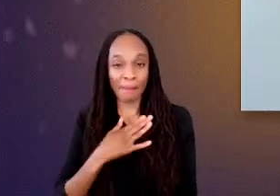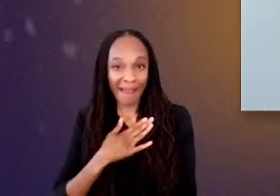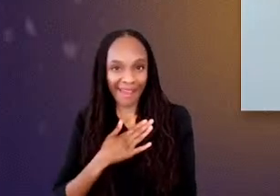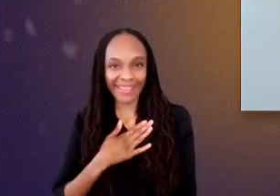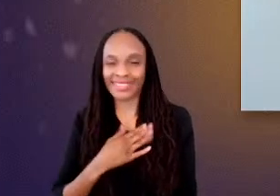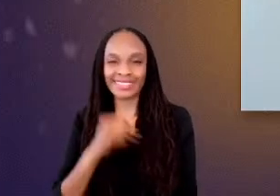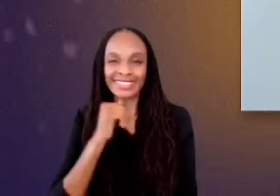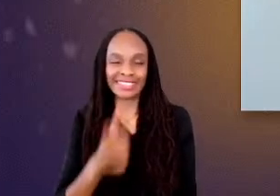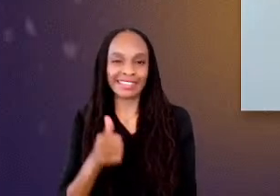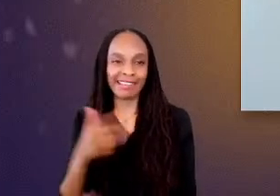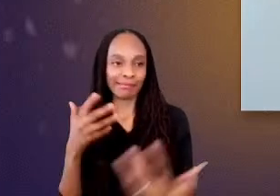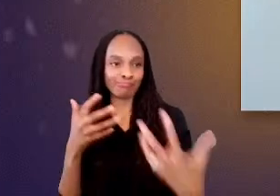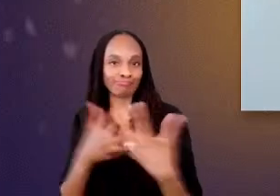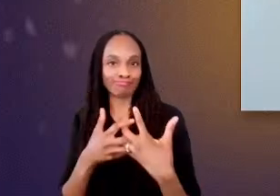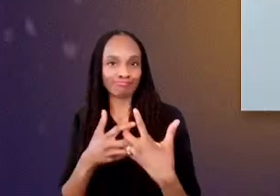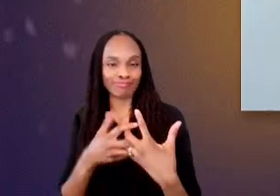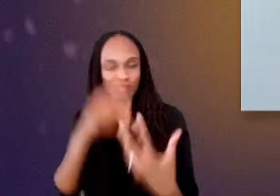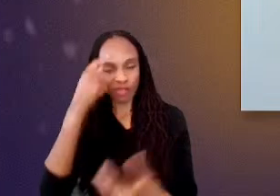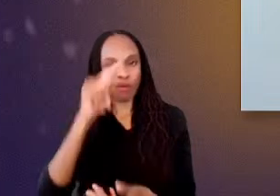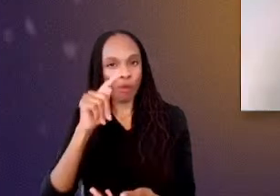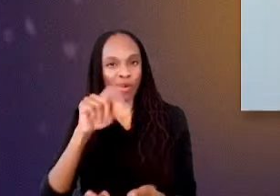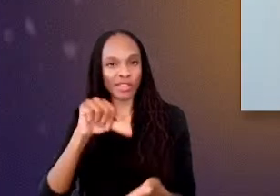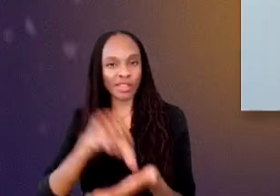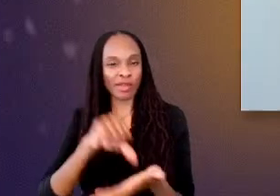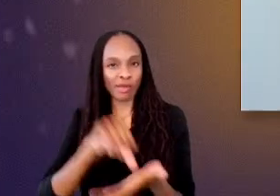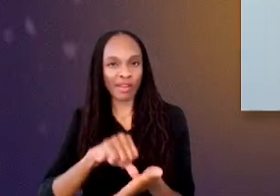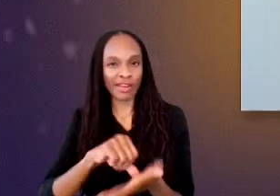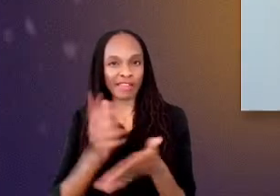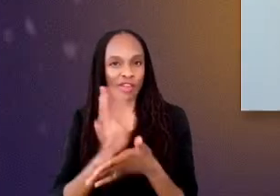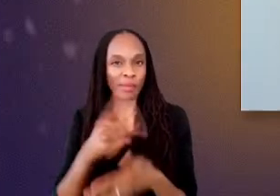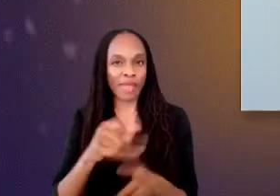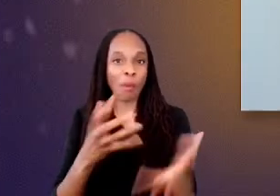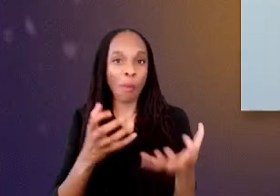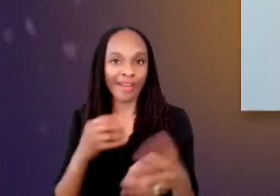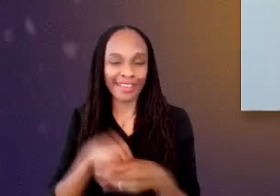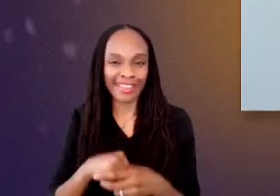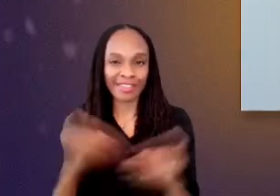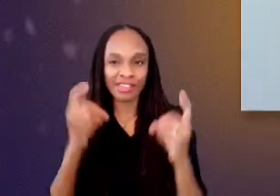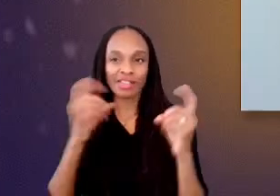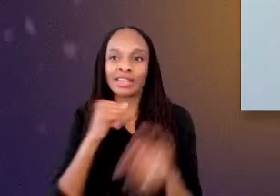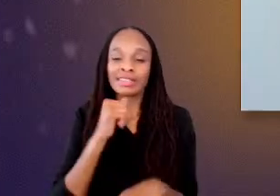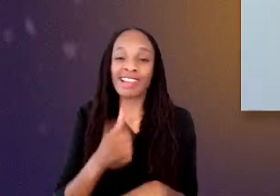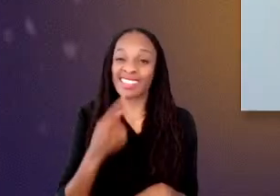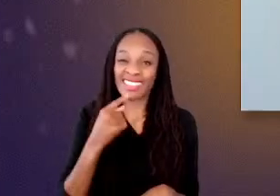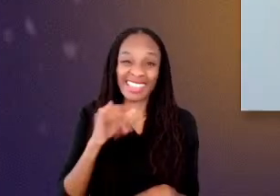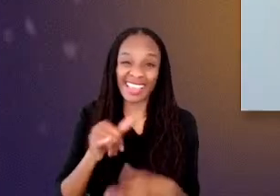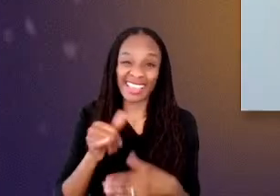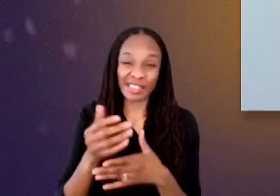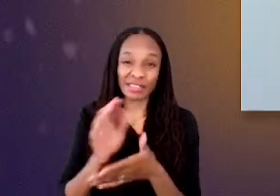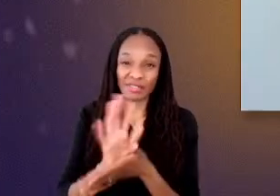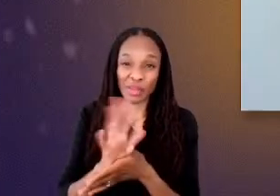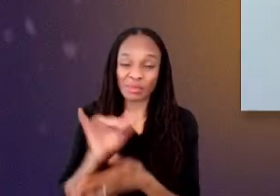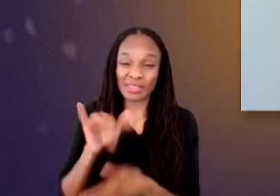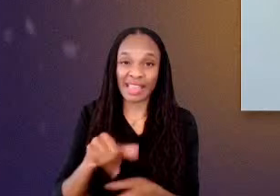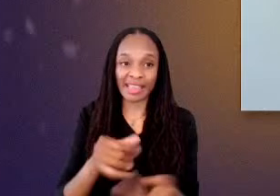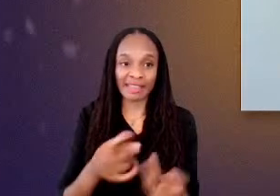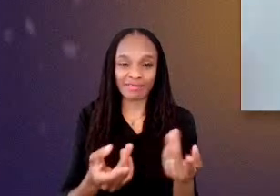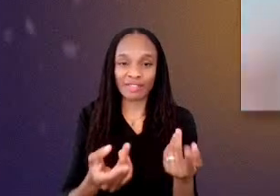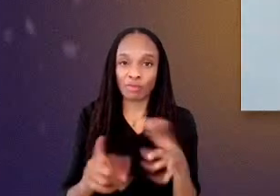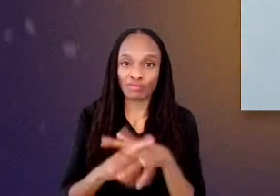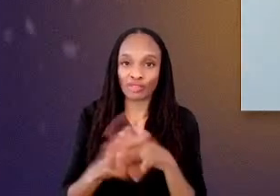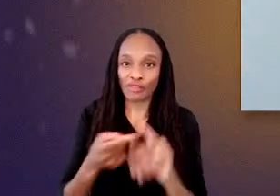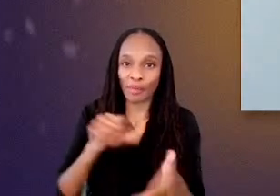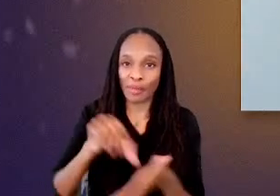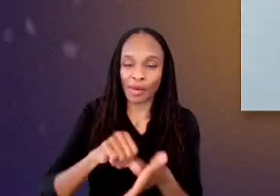didn't fit the bill for the Iranian film that they wanted in their festival. Not to say that those films coming out of Iran weren't incredibly important to platform, but just that there